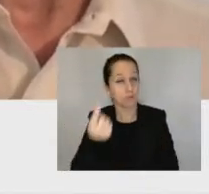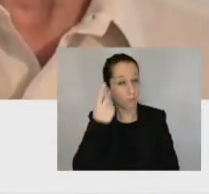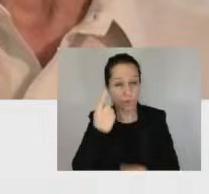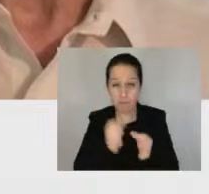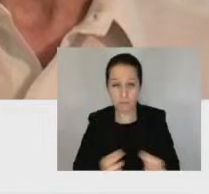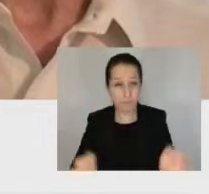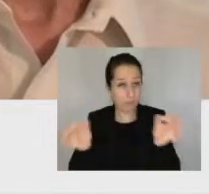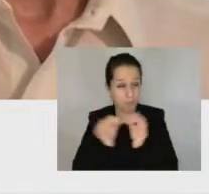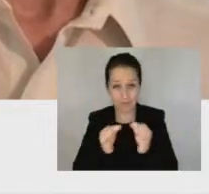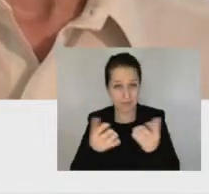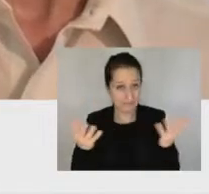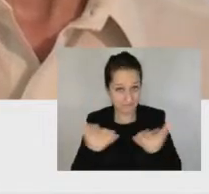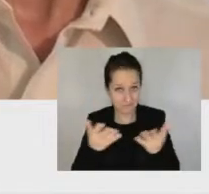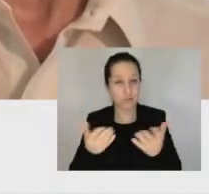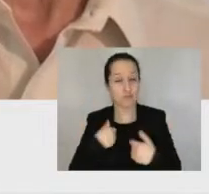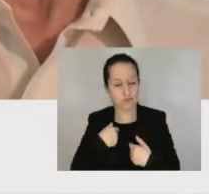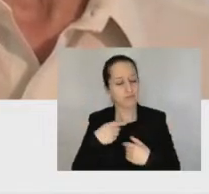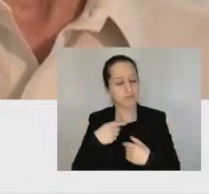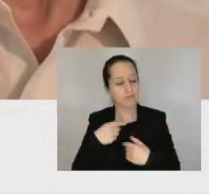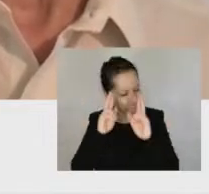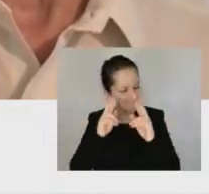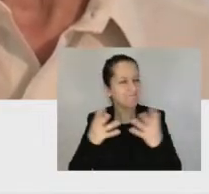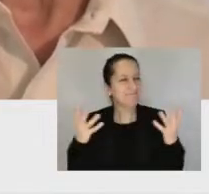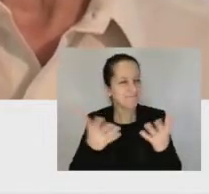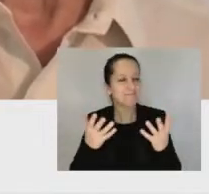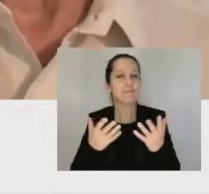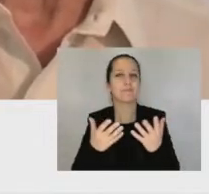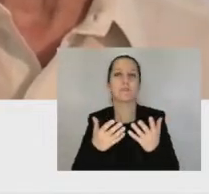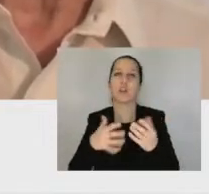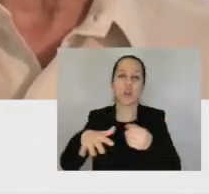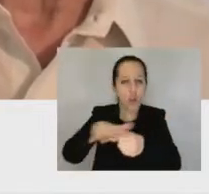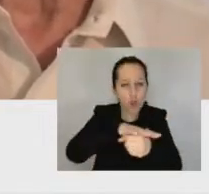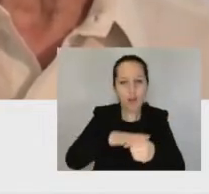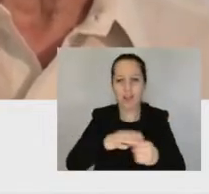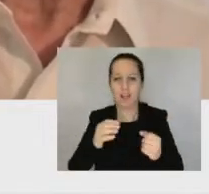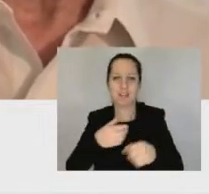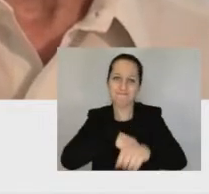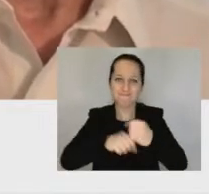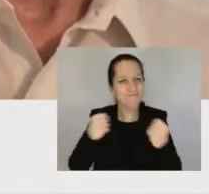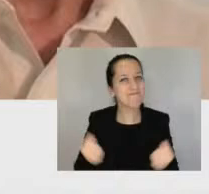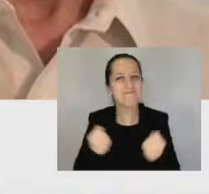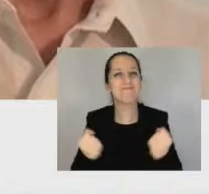Local action. As the chair mentioned in introducing me,